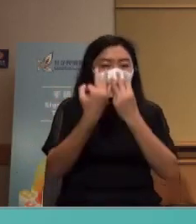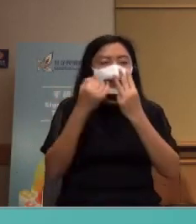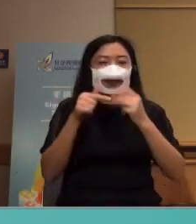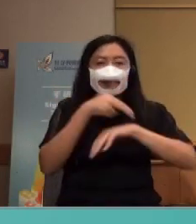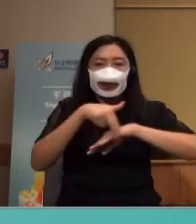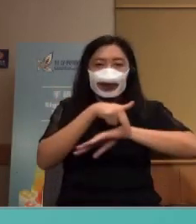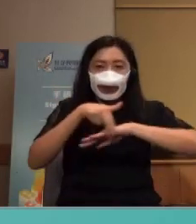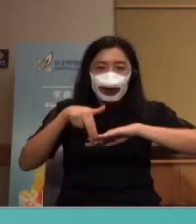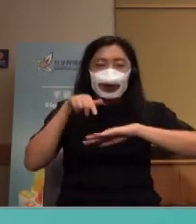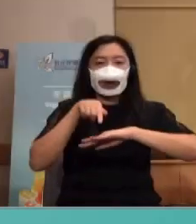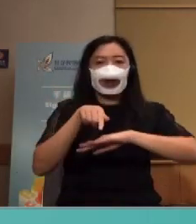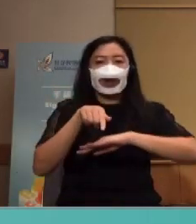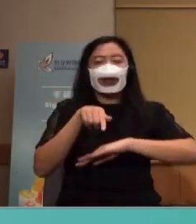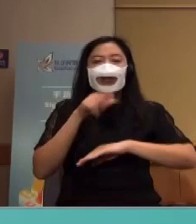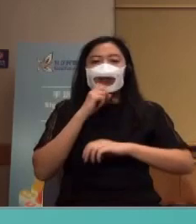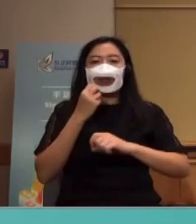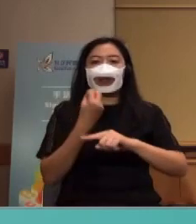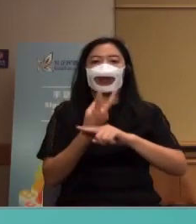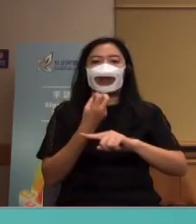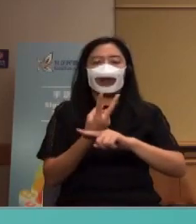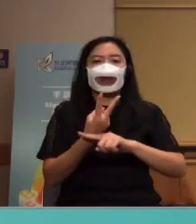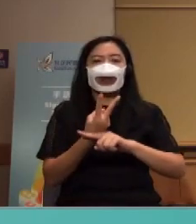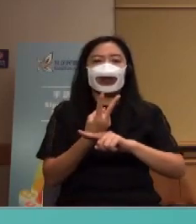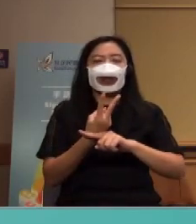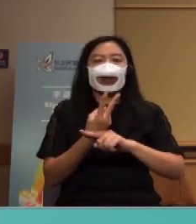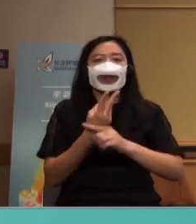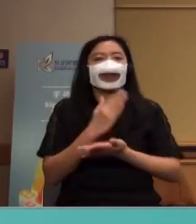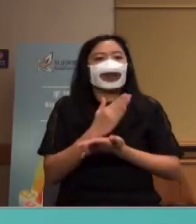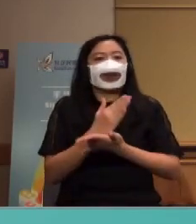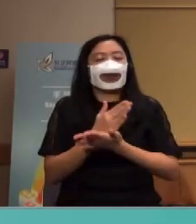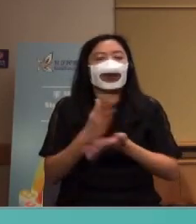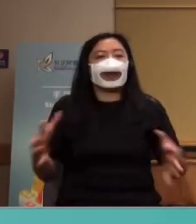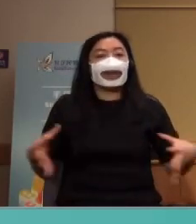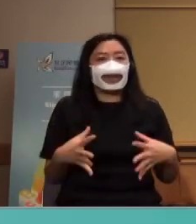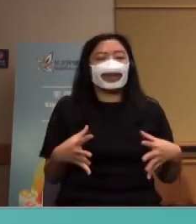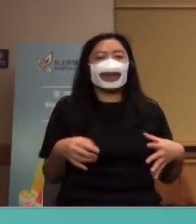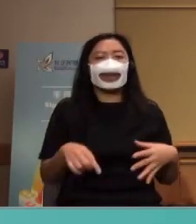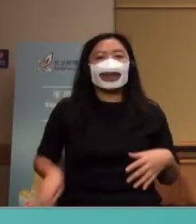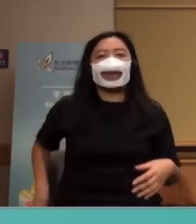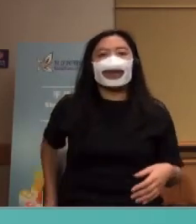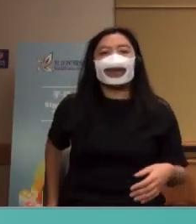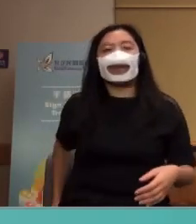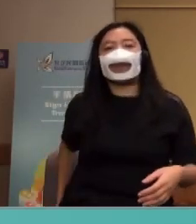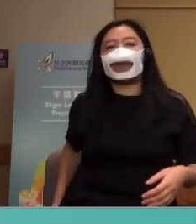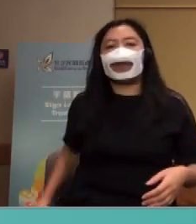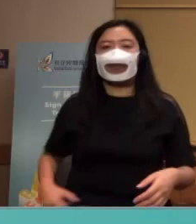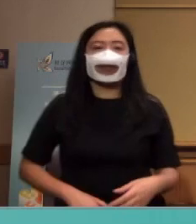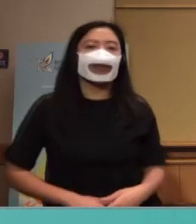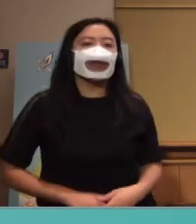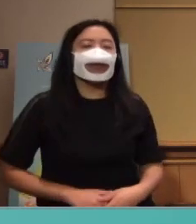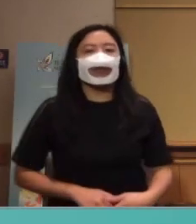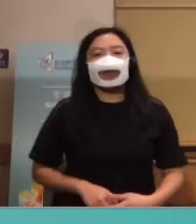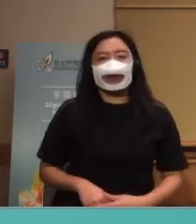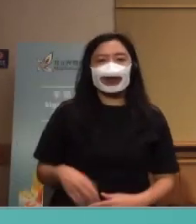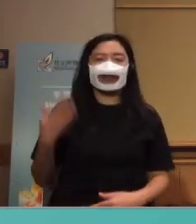how did you come to that journey? Yeah. I used to run investments for Web3 for a large family office in Hong Kong, so I've had a chance to see a lot of the